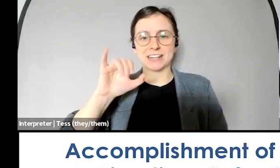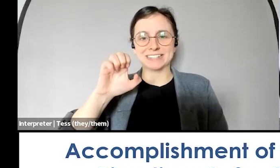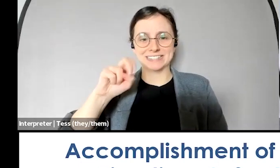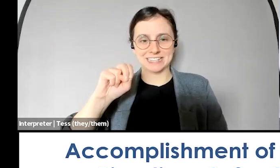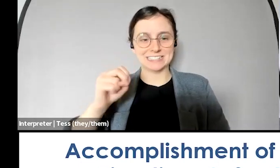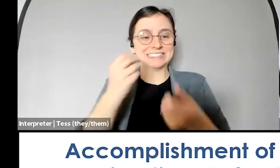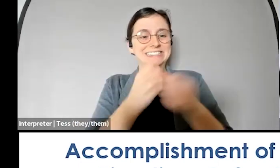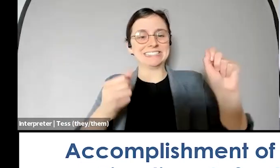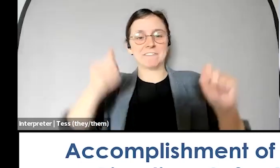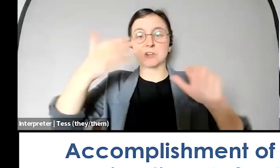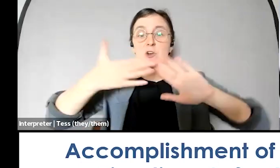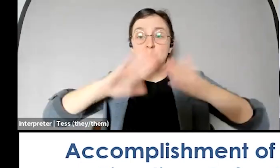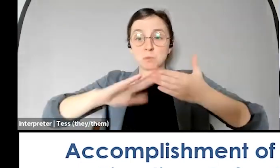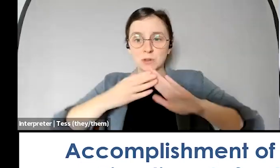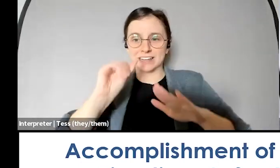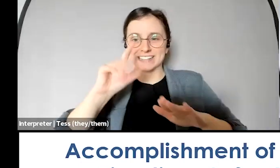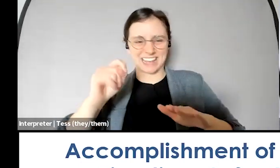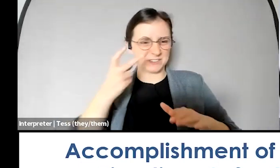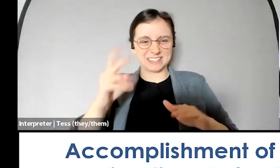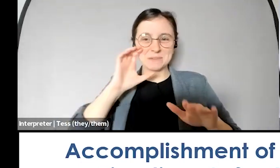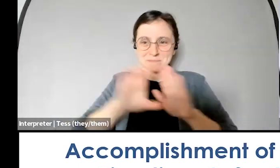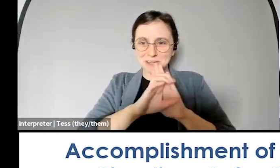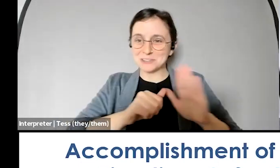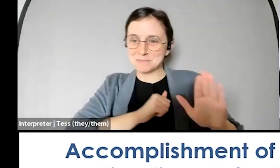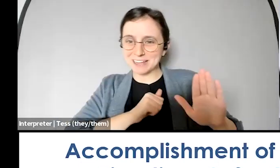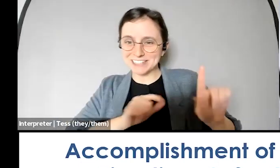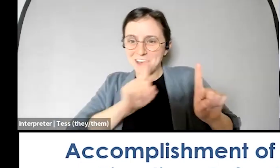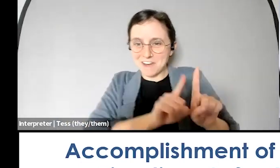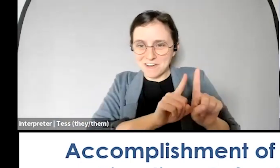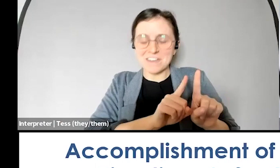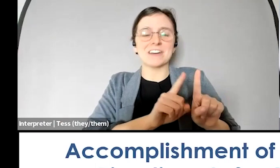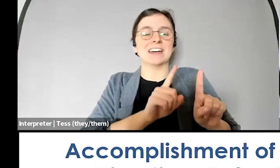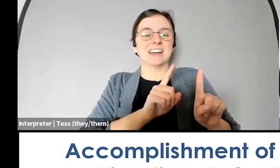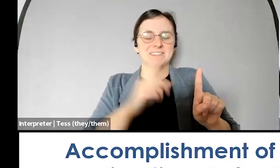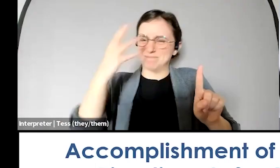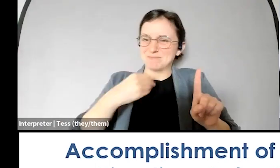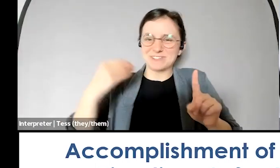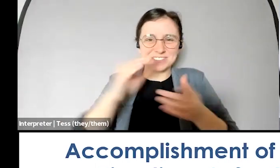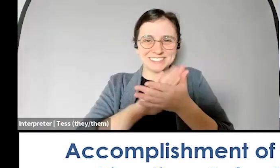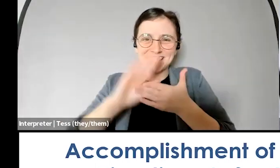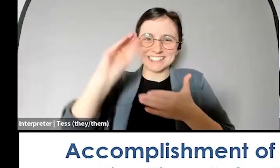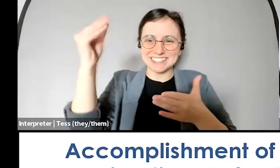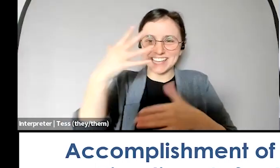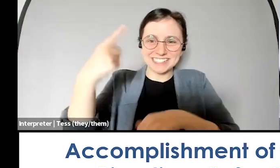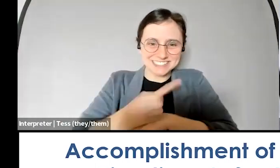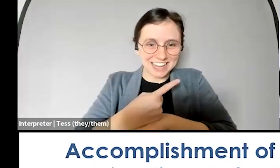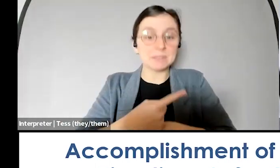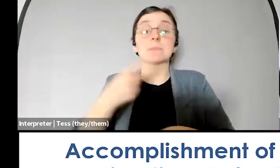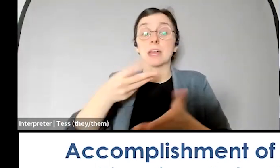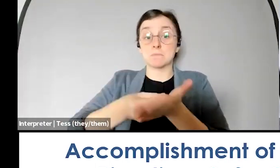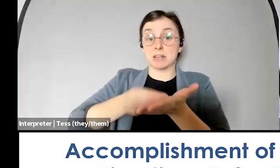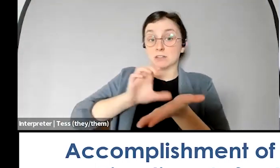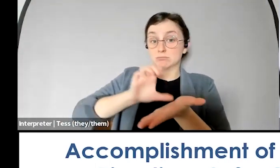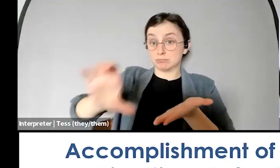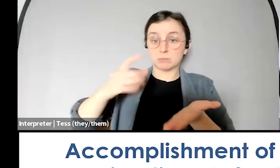House, nice sunny day. And that allocated $150 million for the Lifeline, $250 million for that